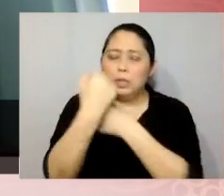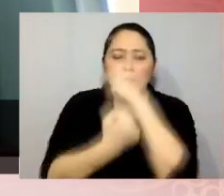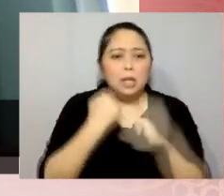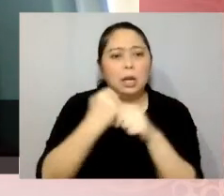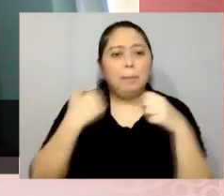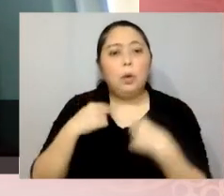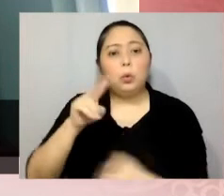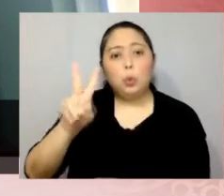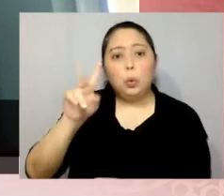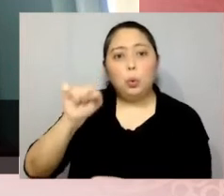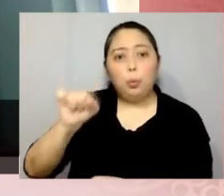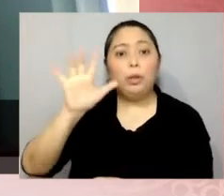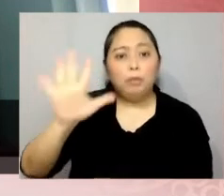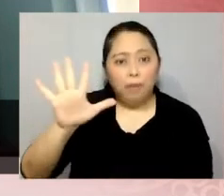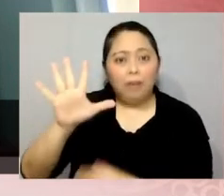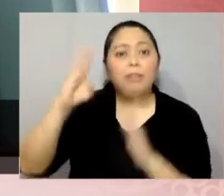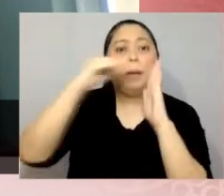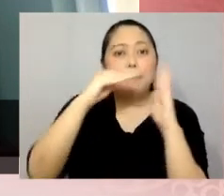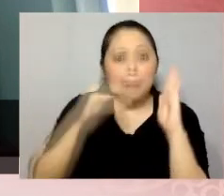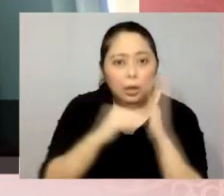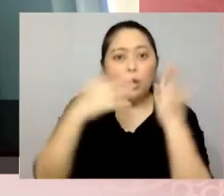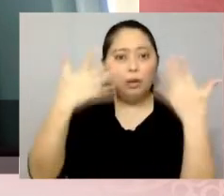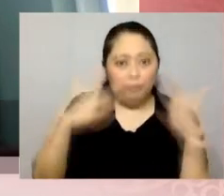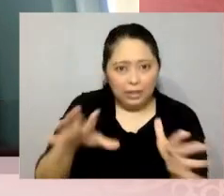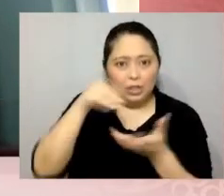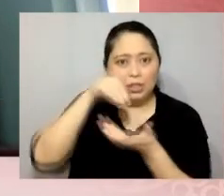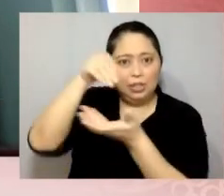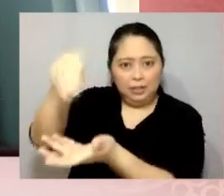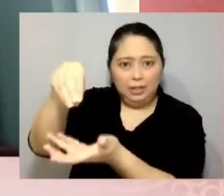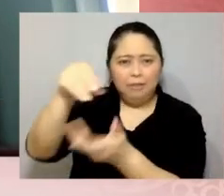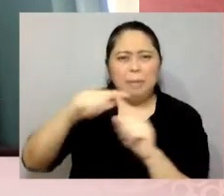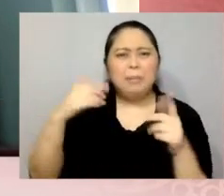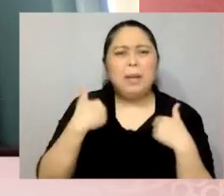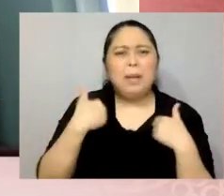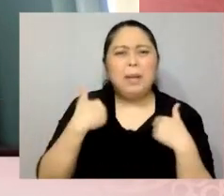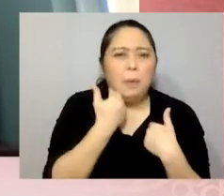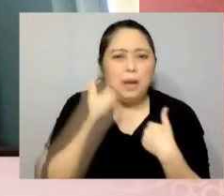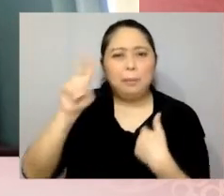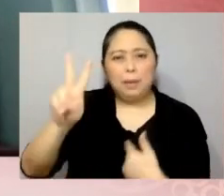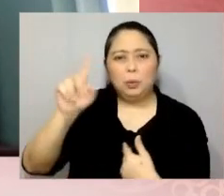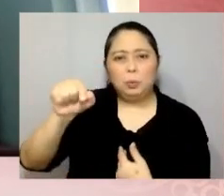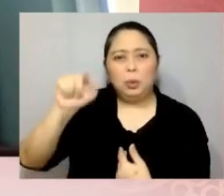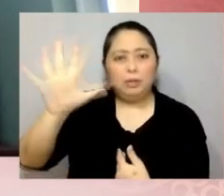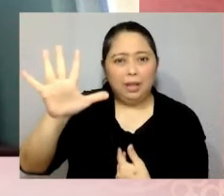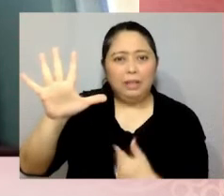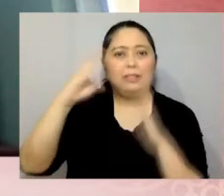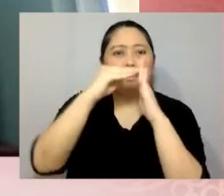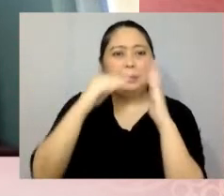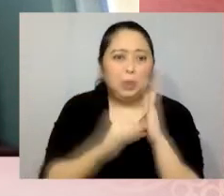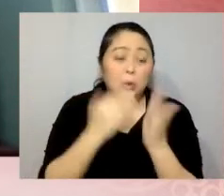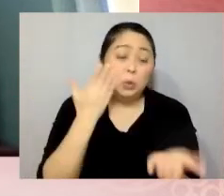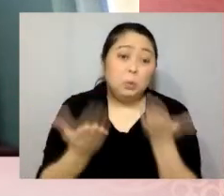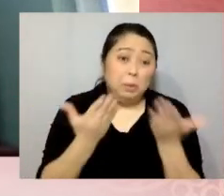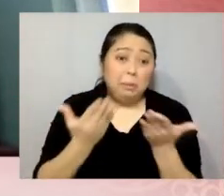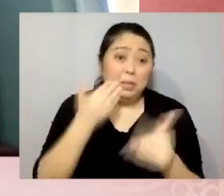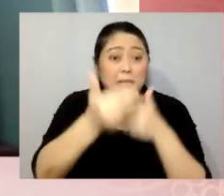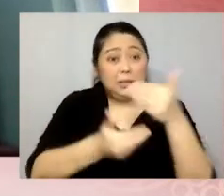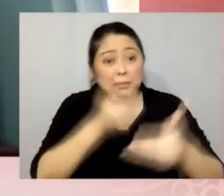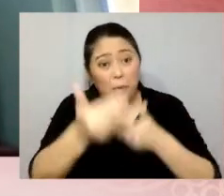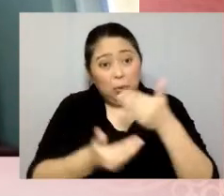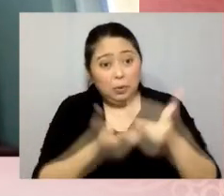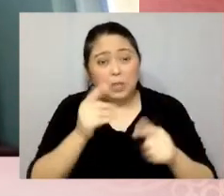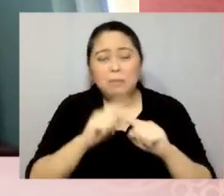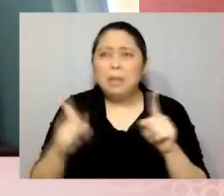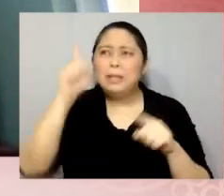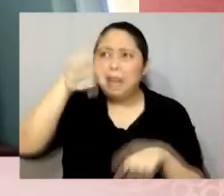information, meron pa kulang na 2.5. But I guess it's just the process. But